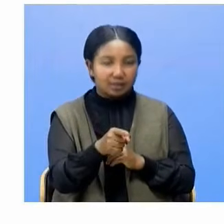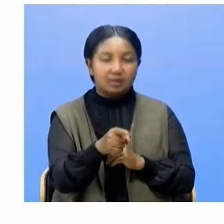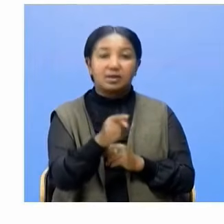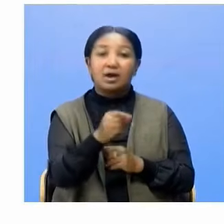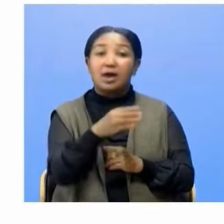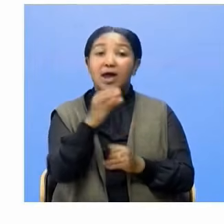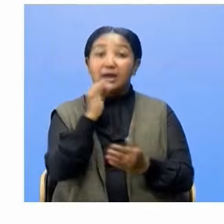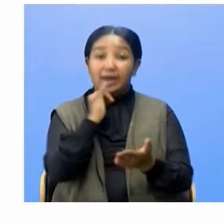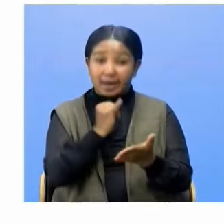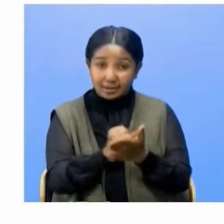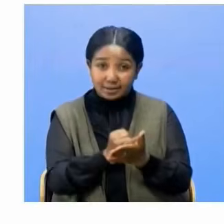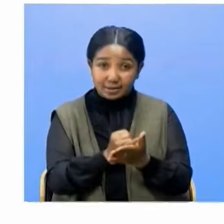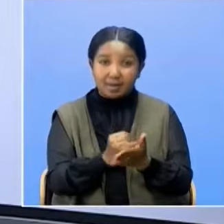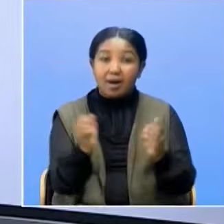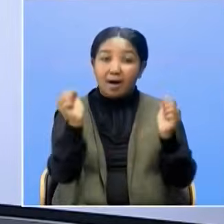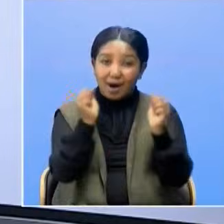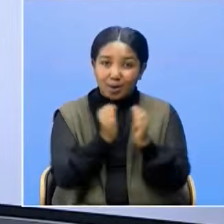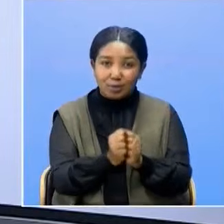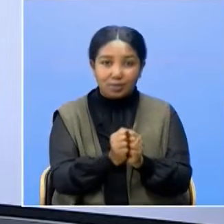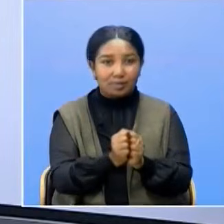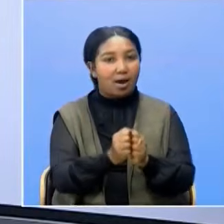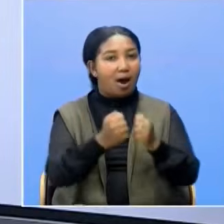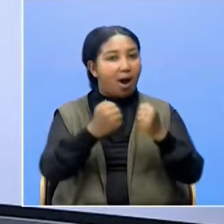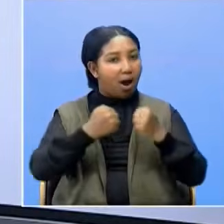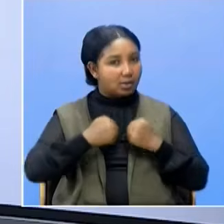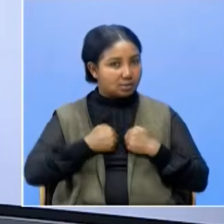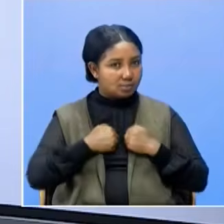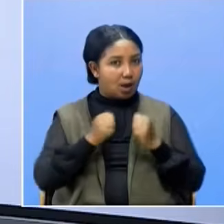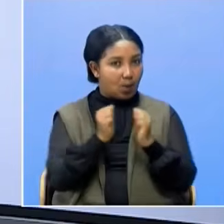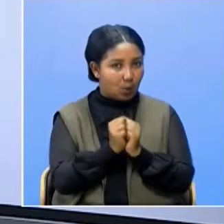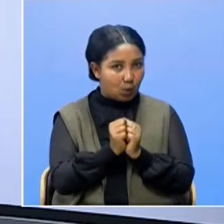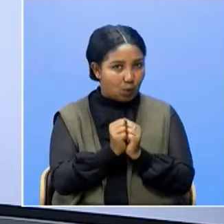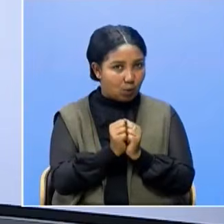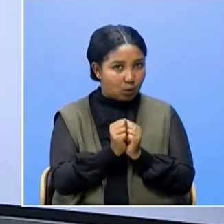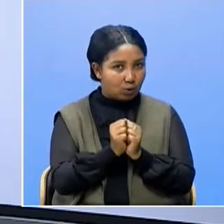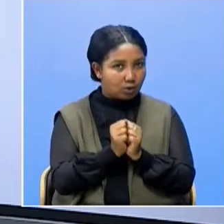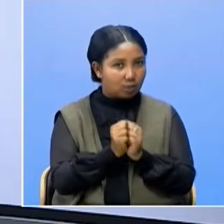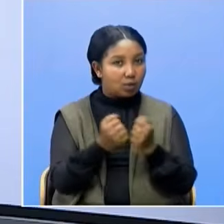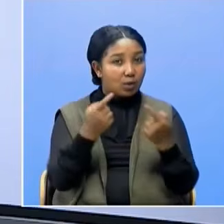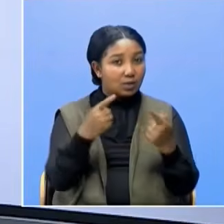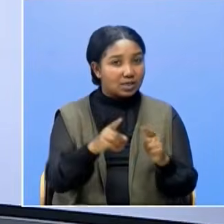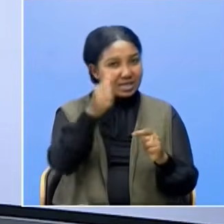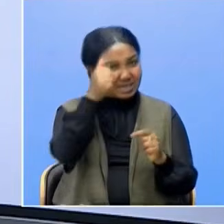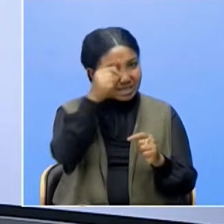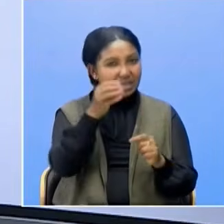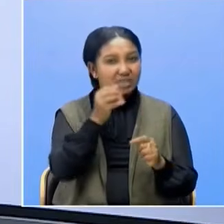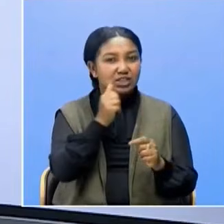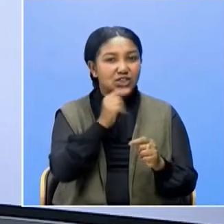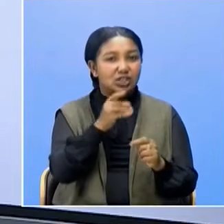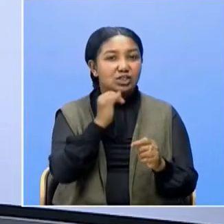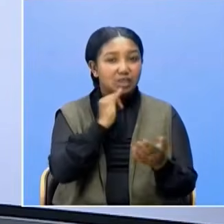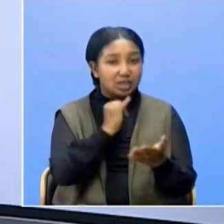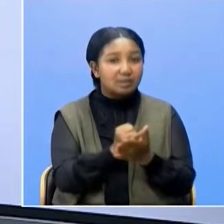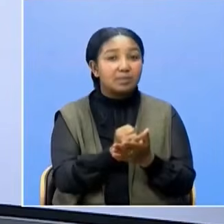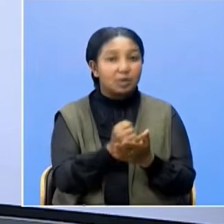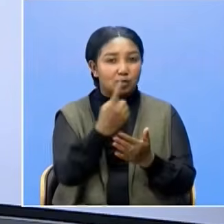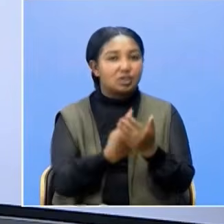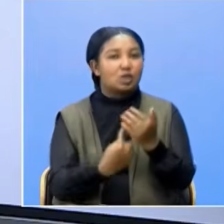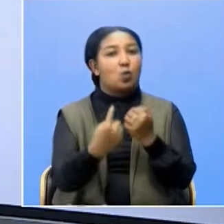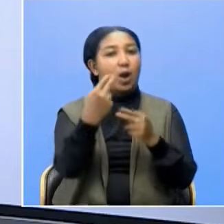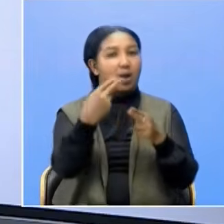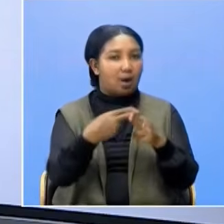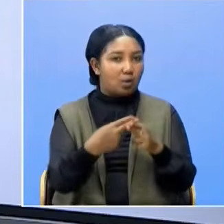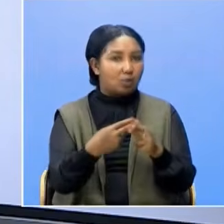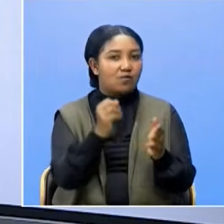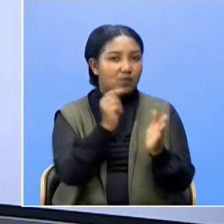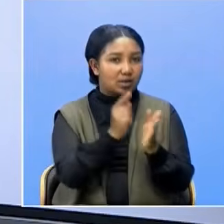and it, we use what? Has. By the way, when we say he, she, it, that means singular noun. Like,